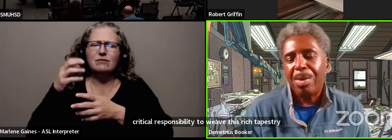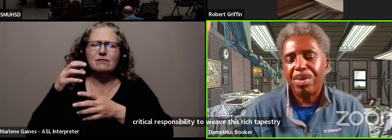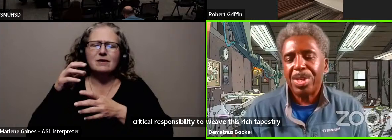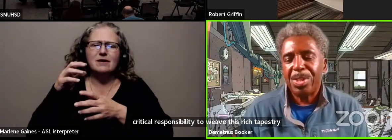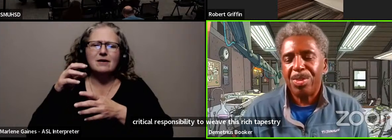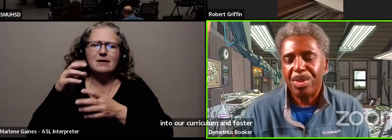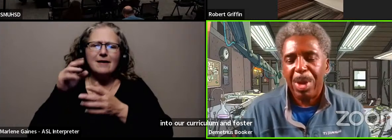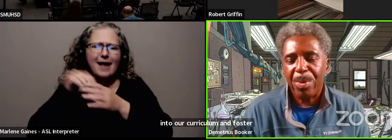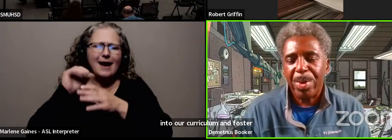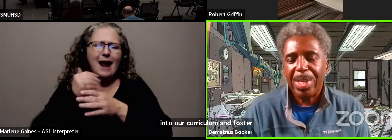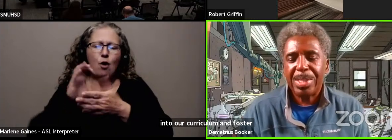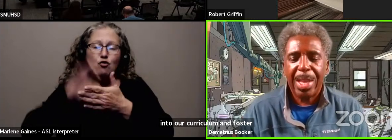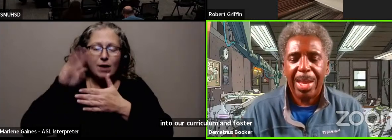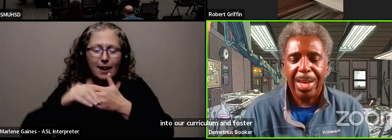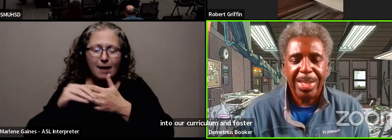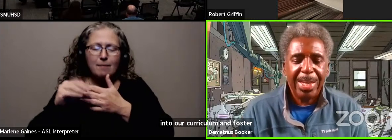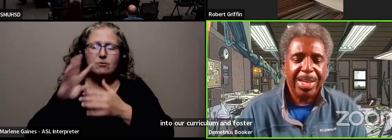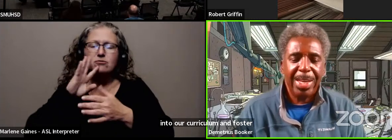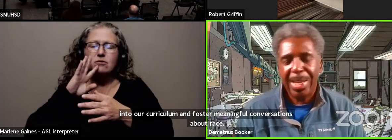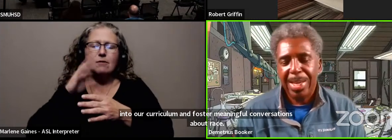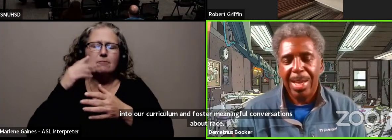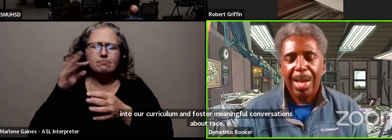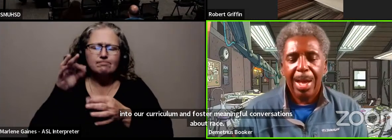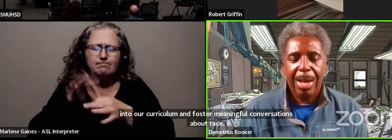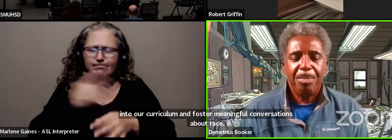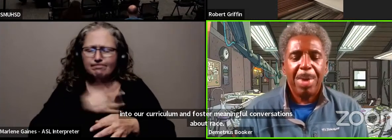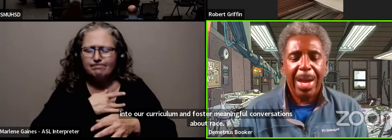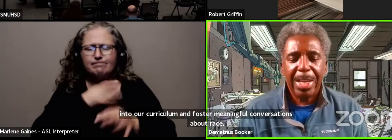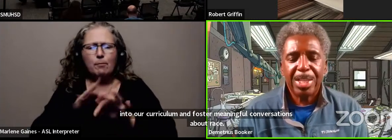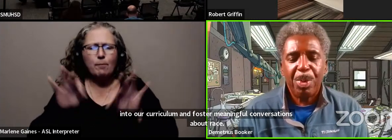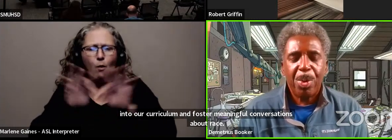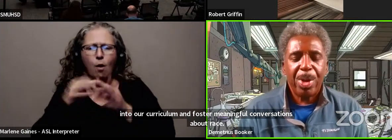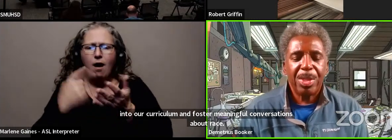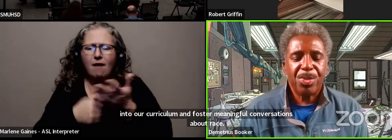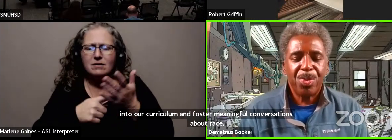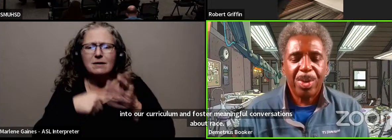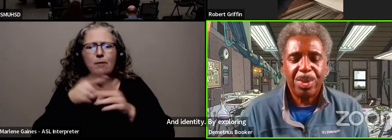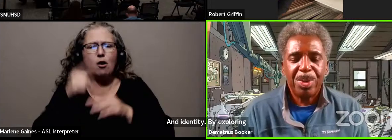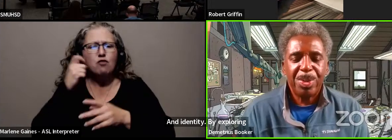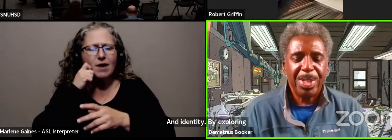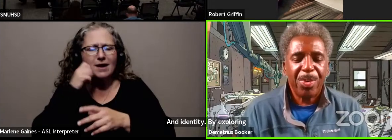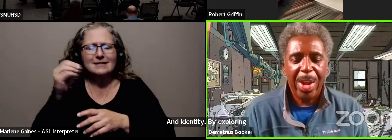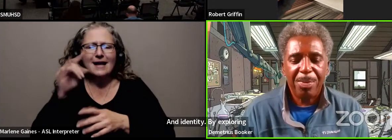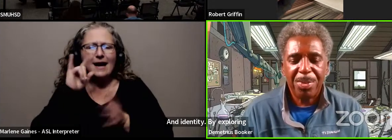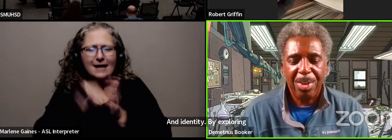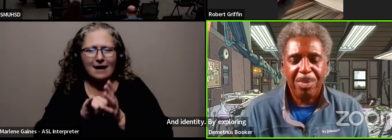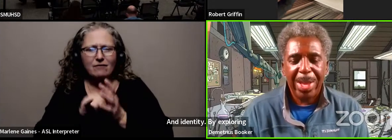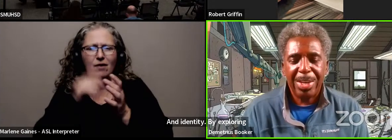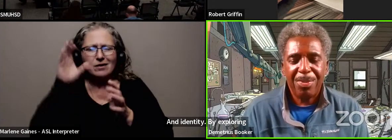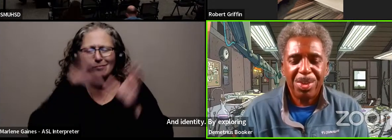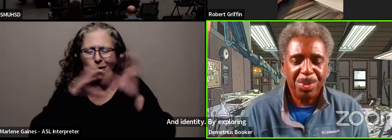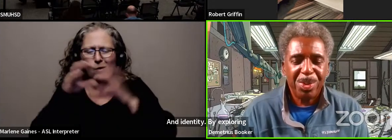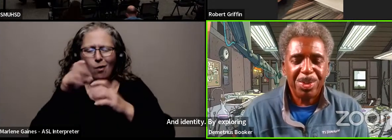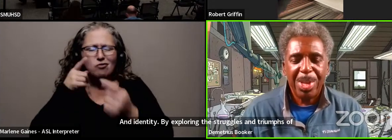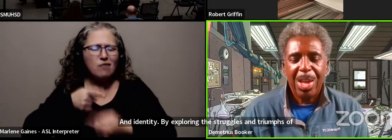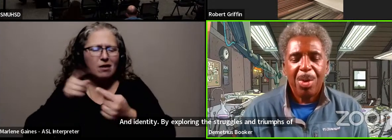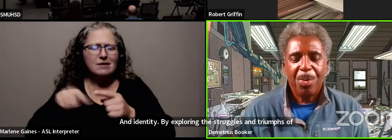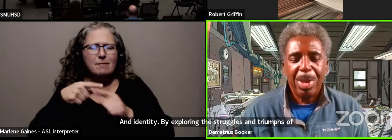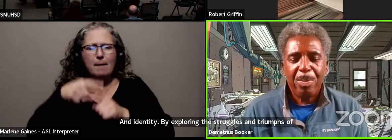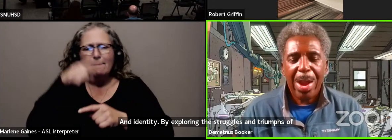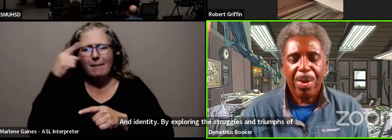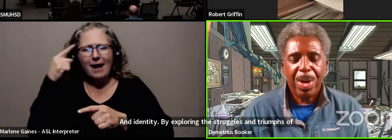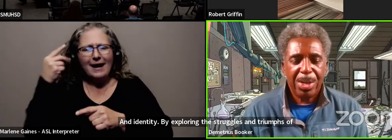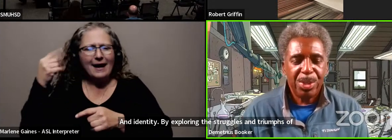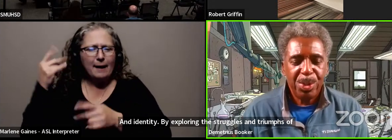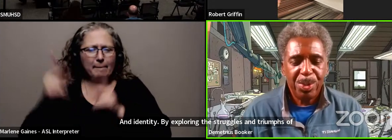meaningful conversations about race and identity. By exploring the struggles and triumphs of Black individuals,